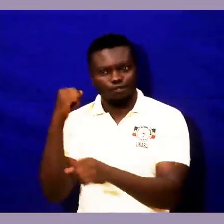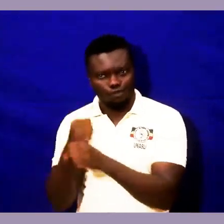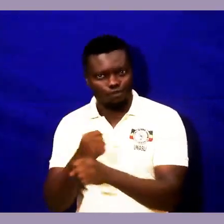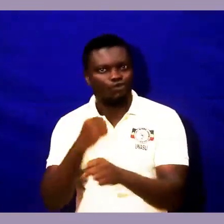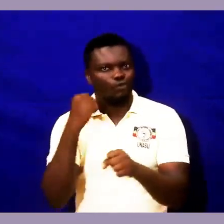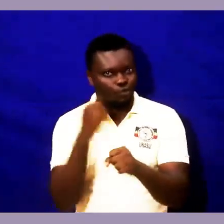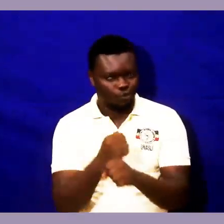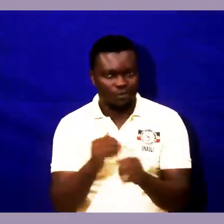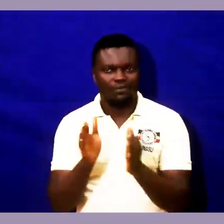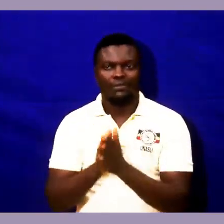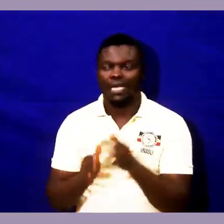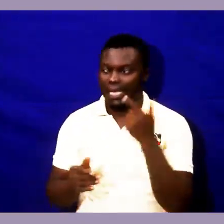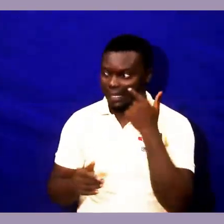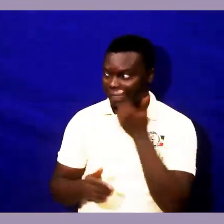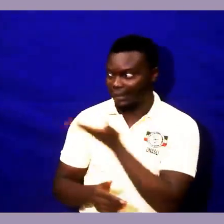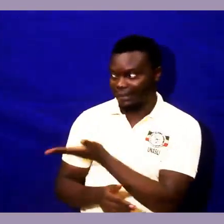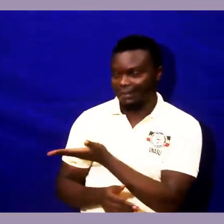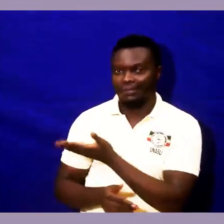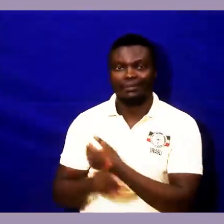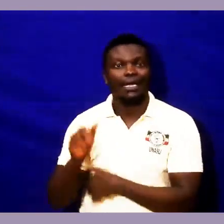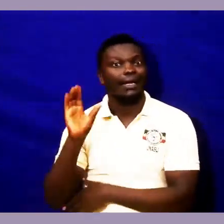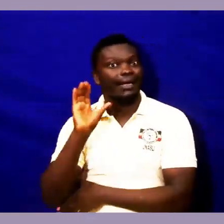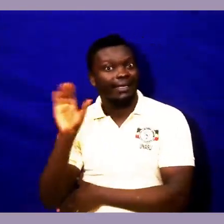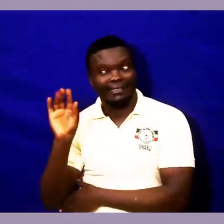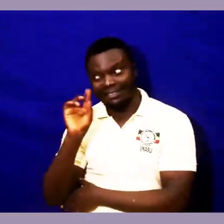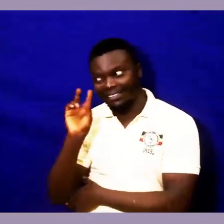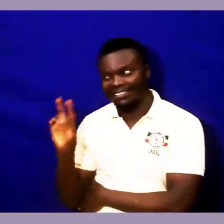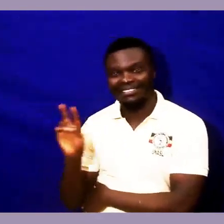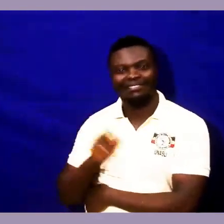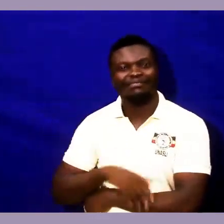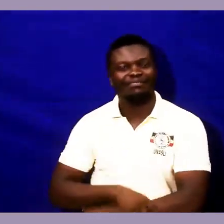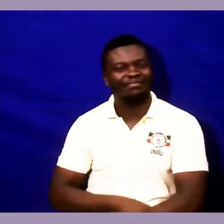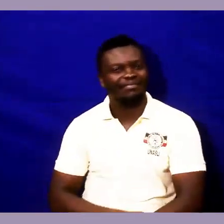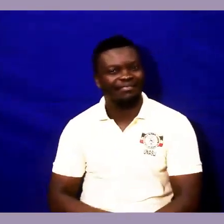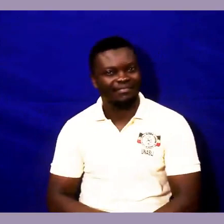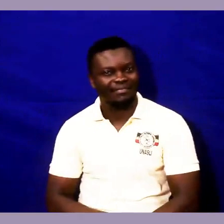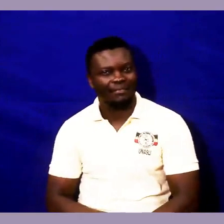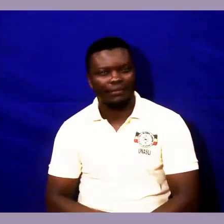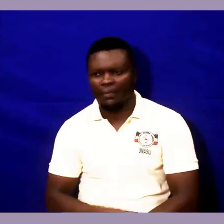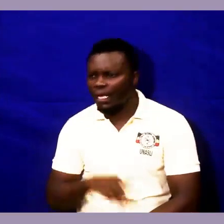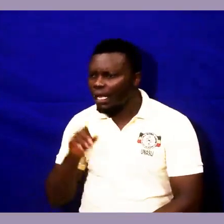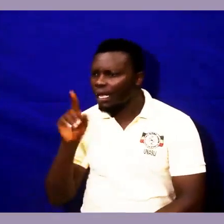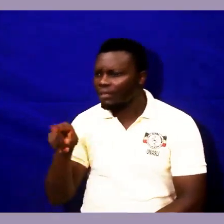certain actions. Look at them and listen.